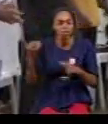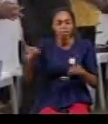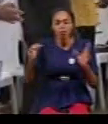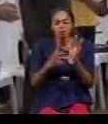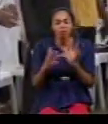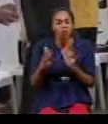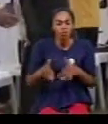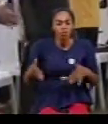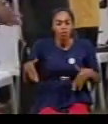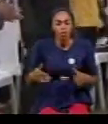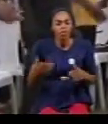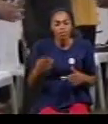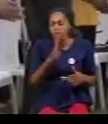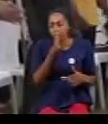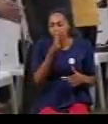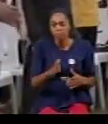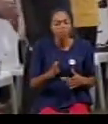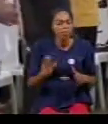wonder